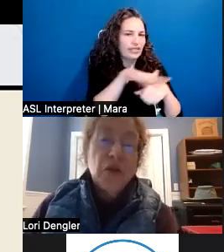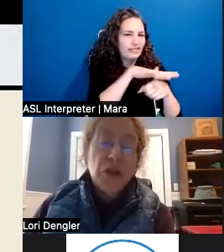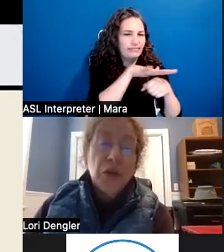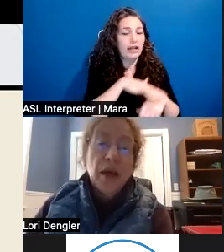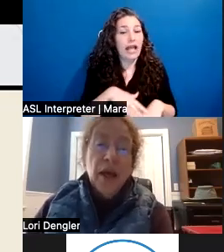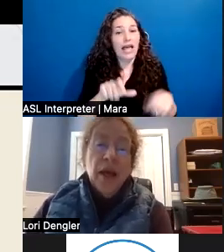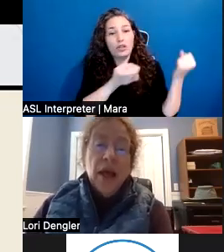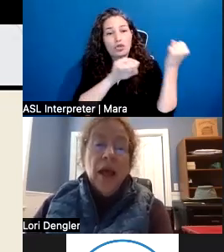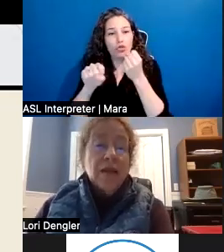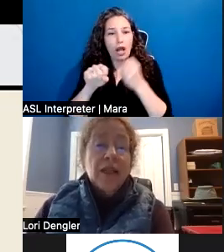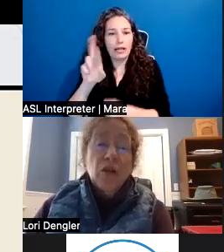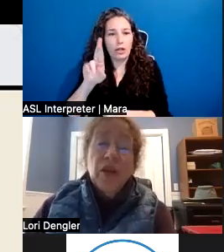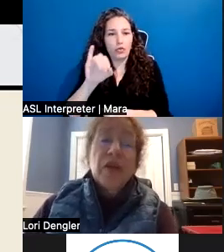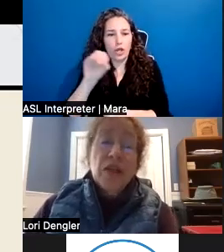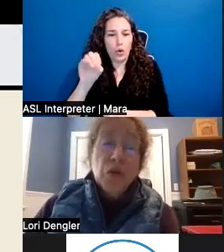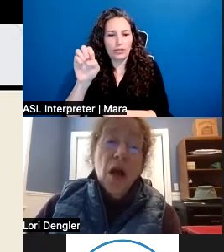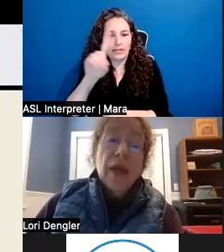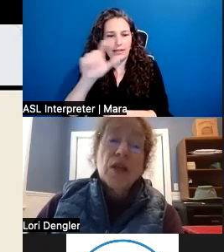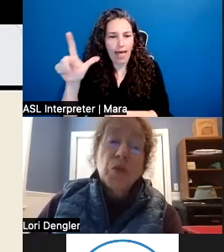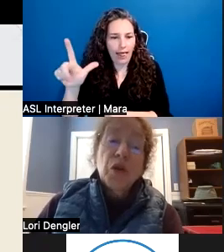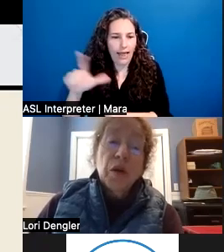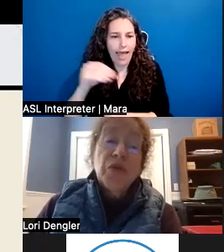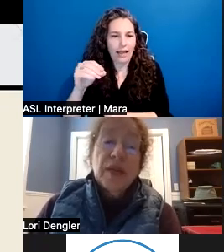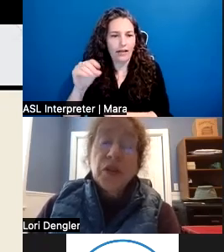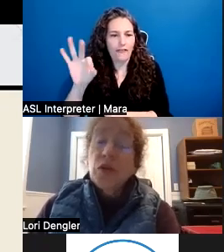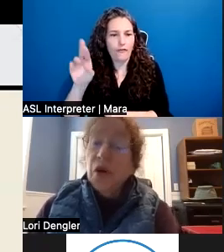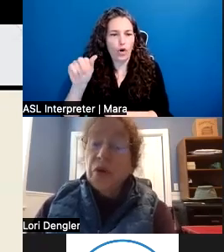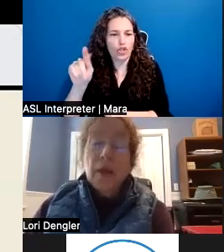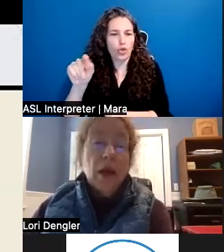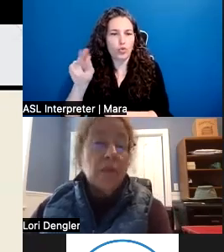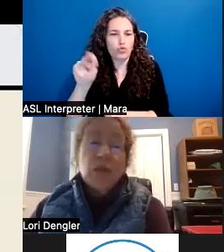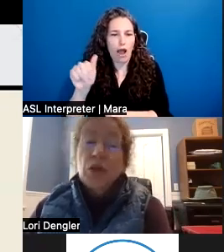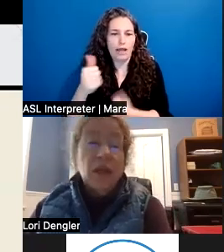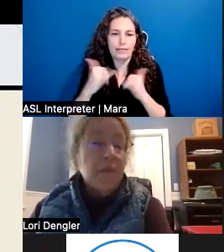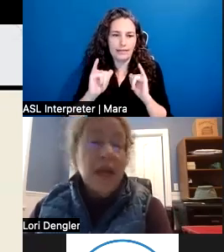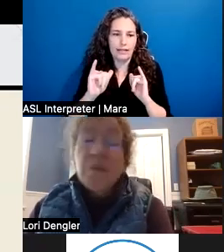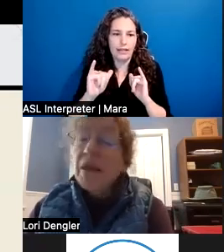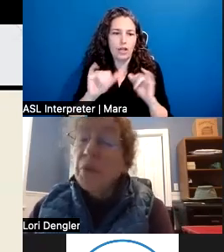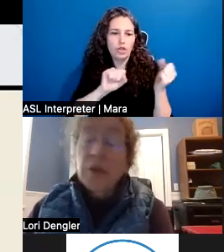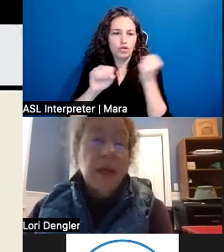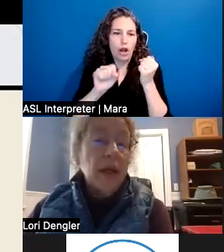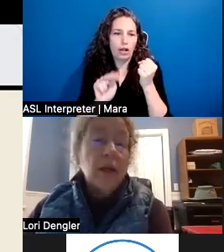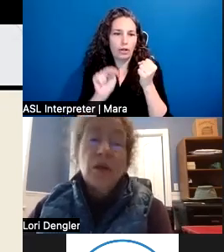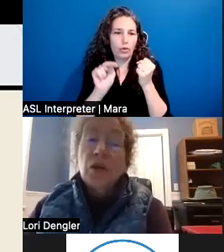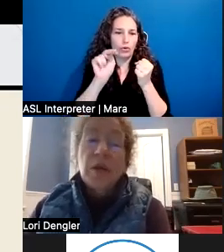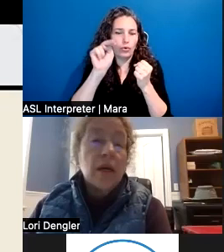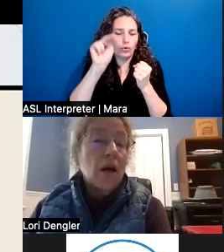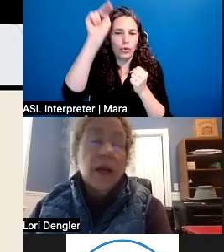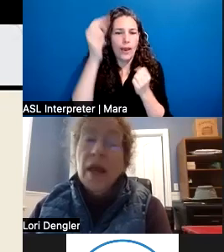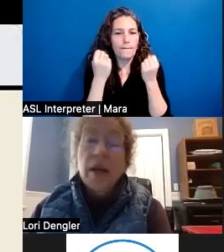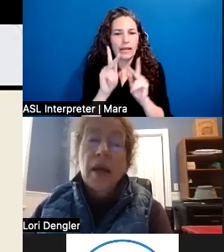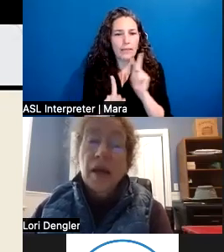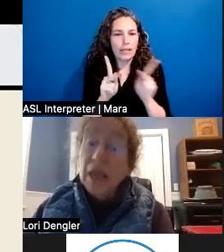and Fortuna, and still very strong as we're moving to the north. Certainly many people in